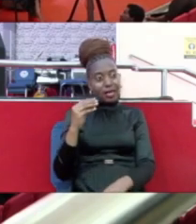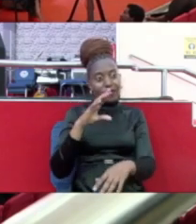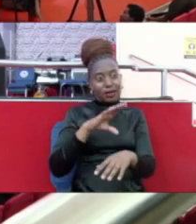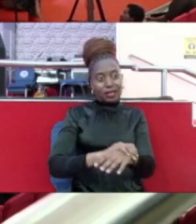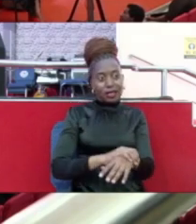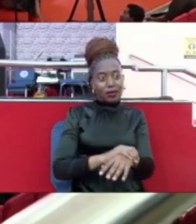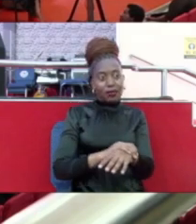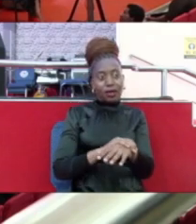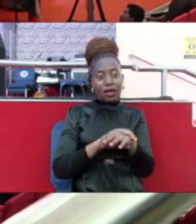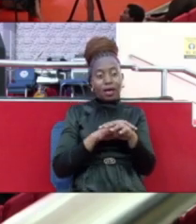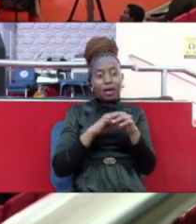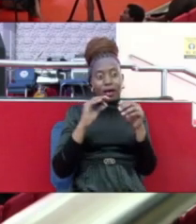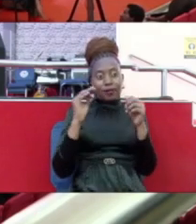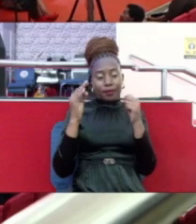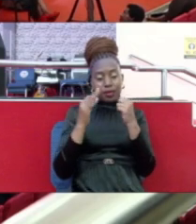$8 billion.